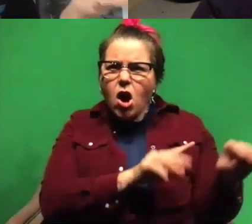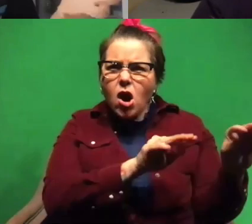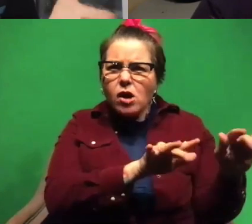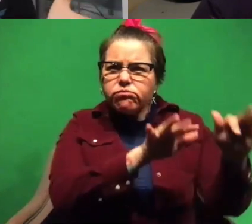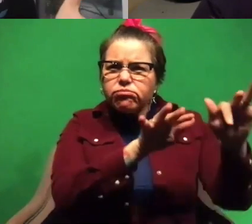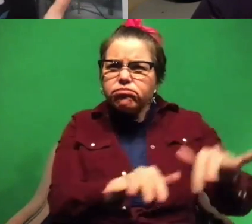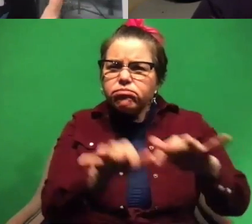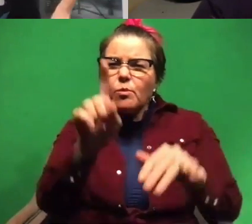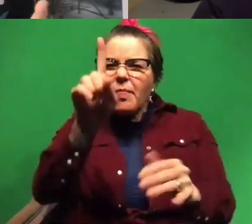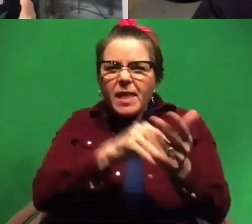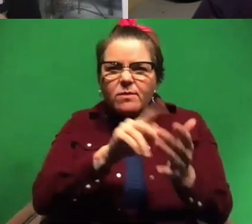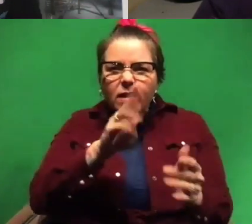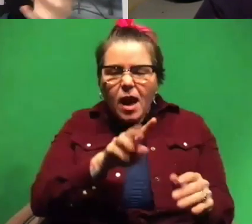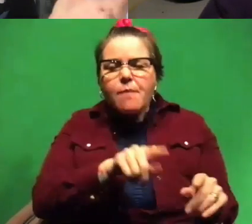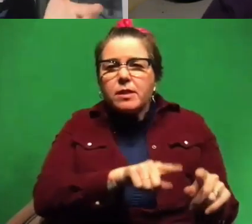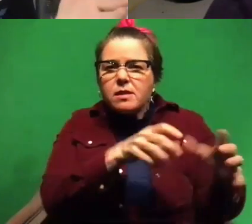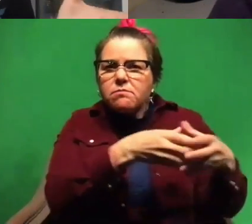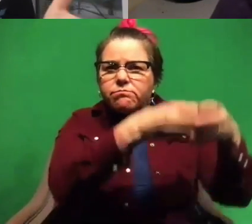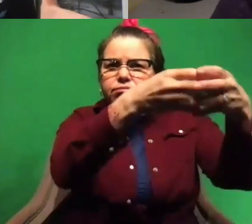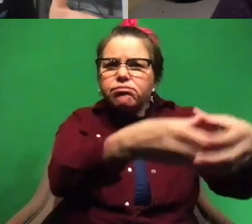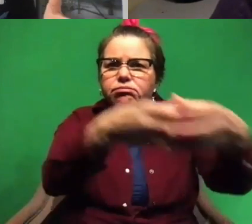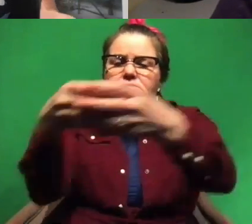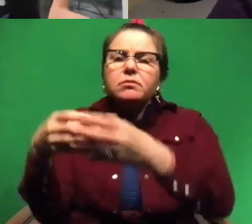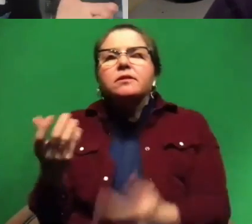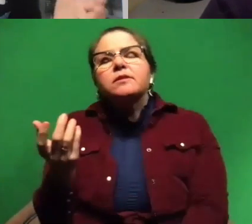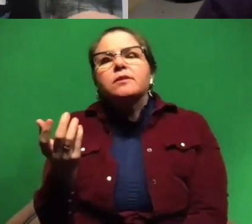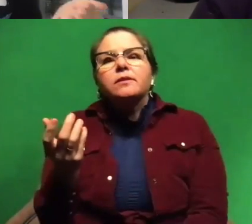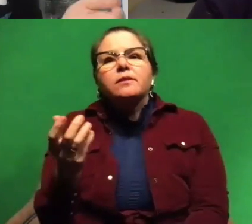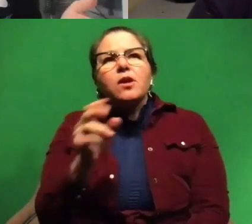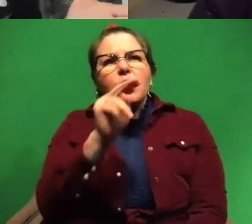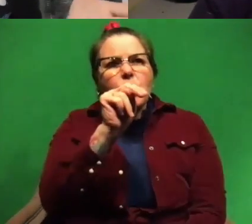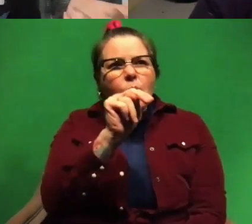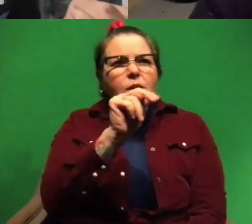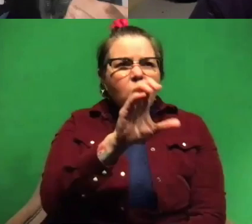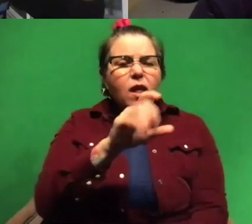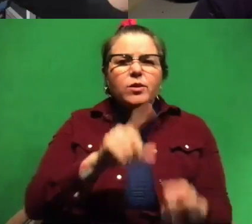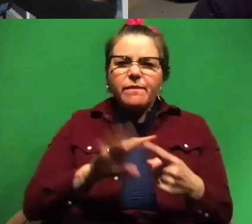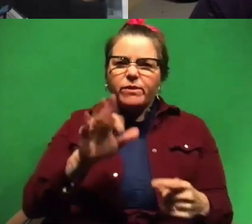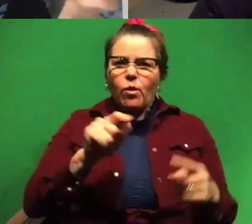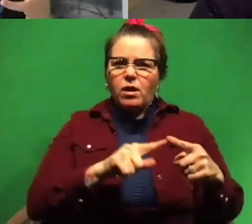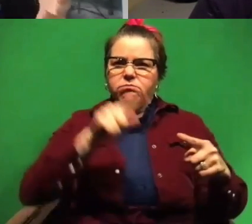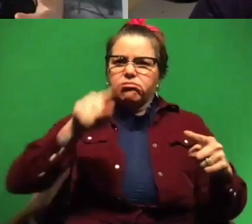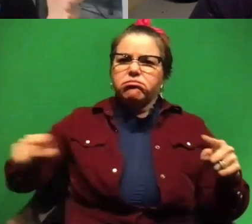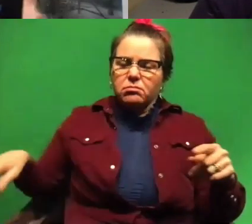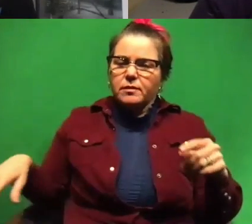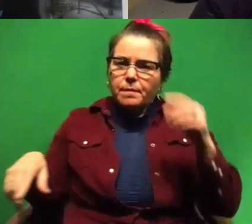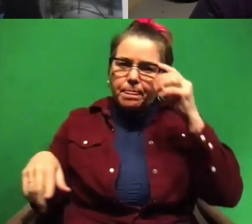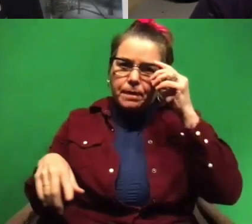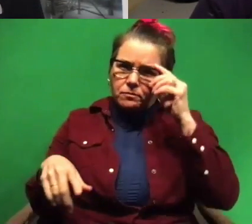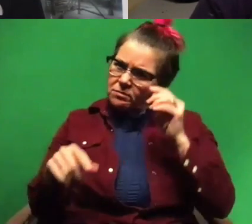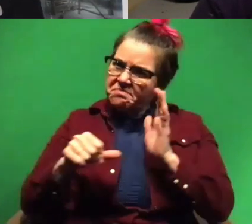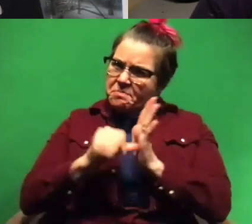about 1,000 kilometers. So it's like from, I don't know, like North Carolina to Florida. So like really, really